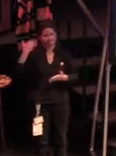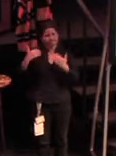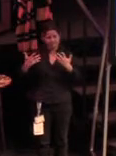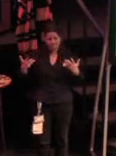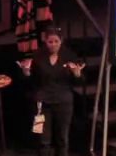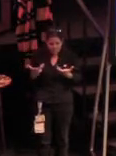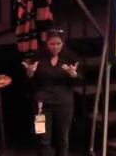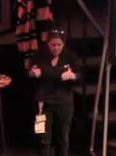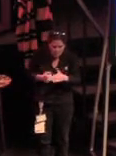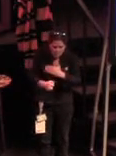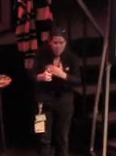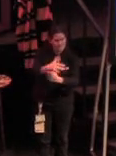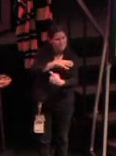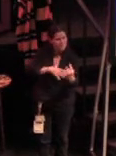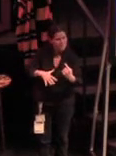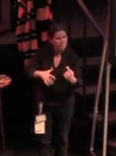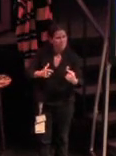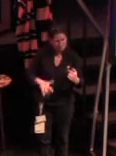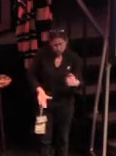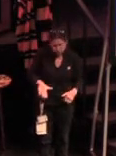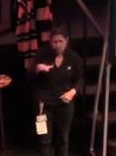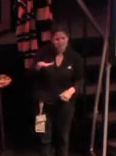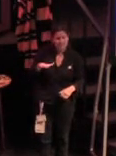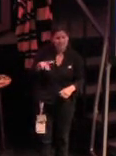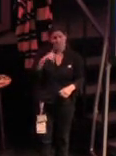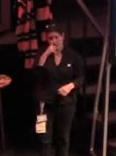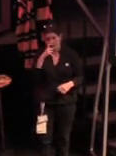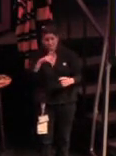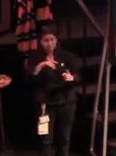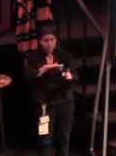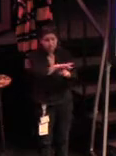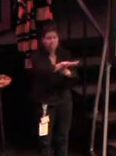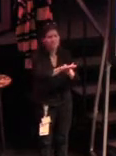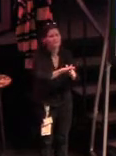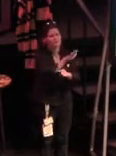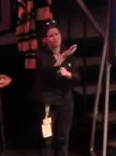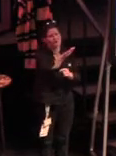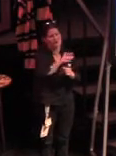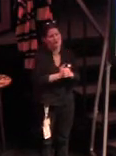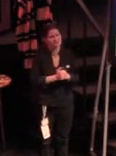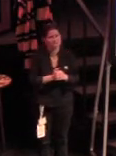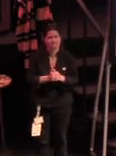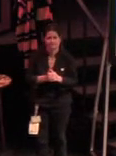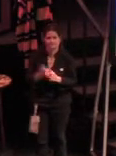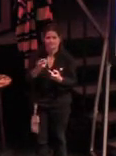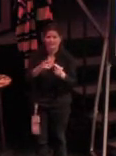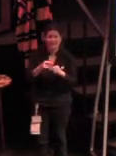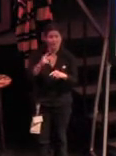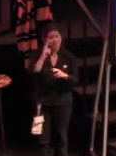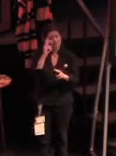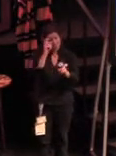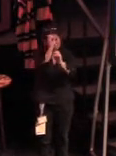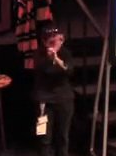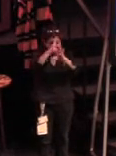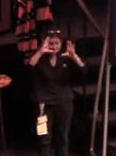impact the future. And I 100% believe that if we're looking at everything we do with a lens that is inclusive, with a lens that